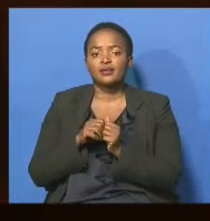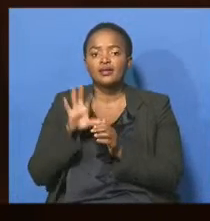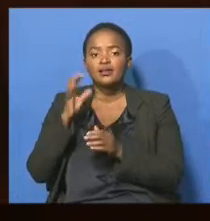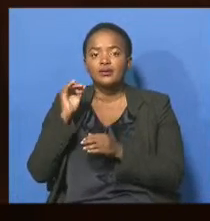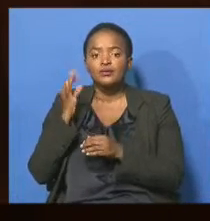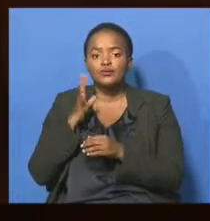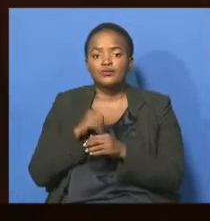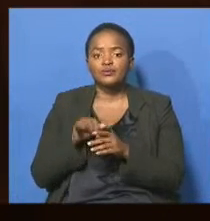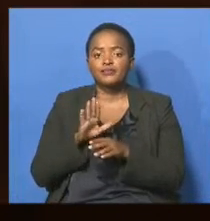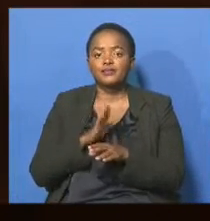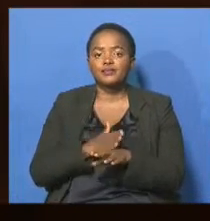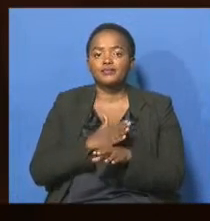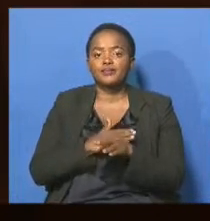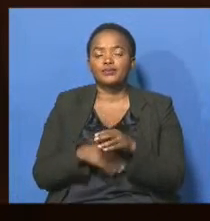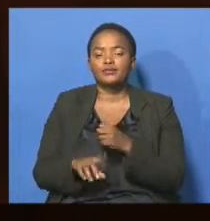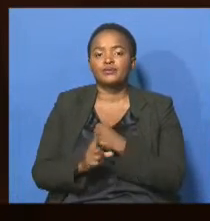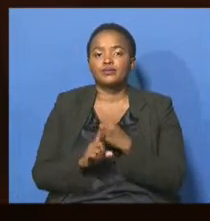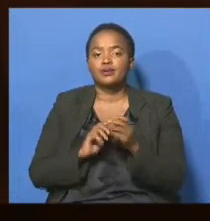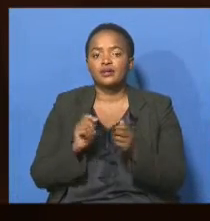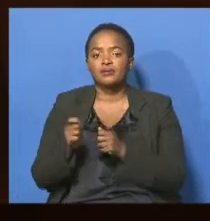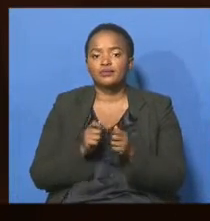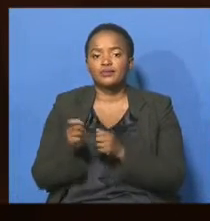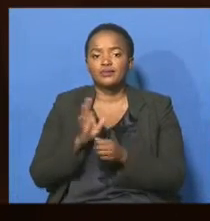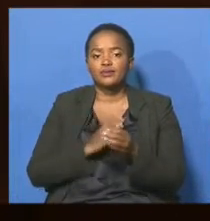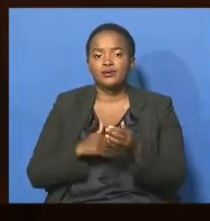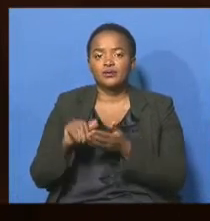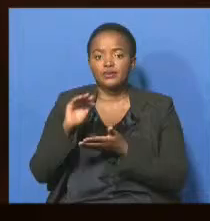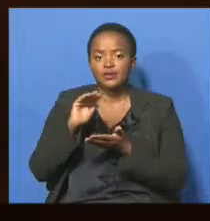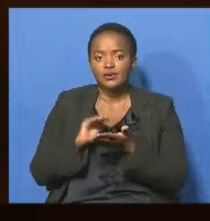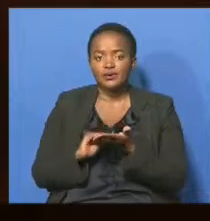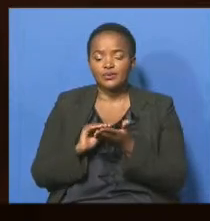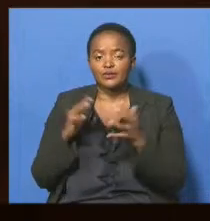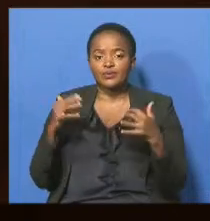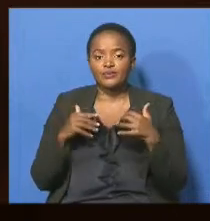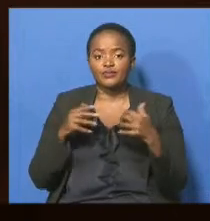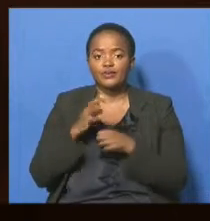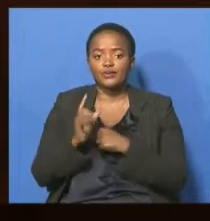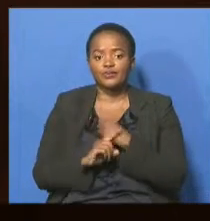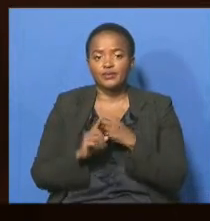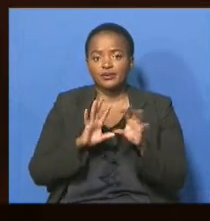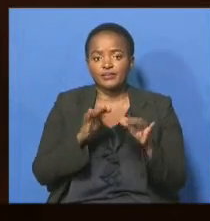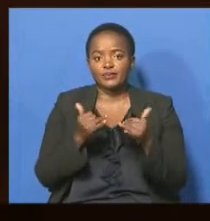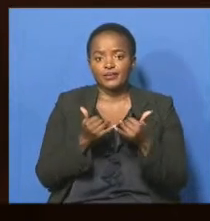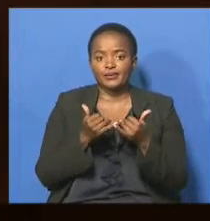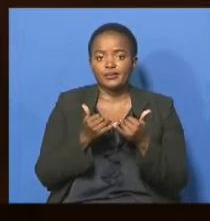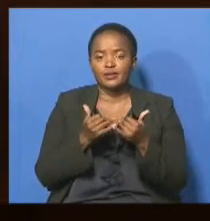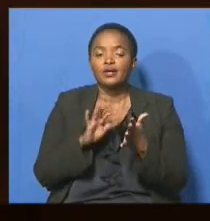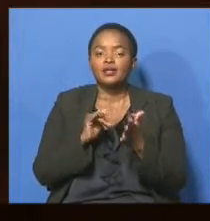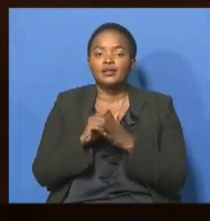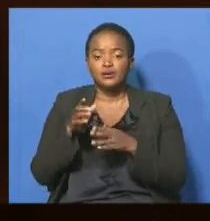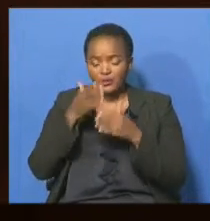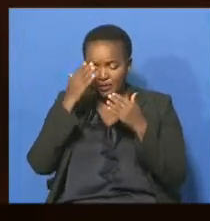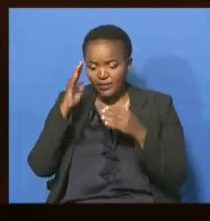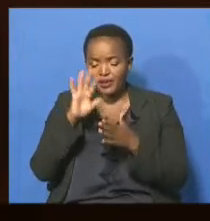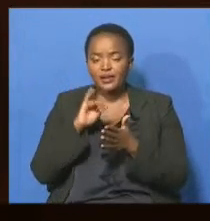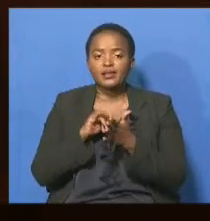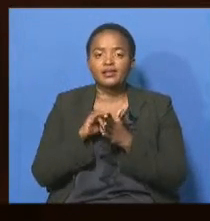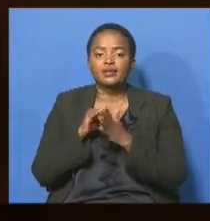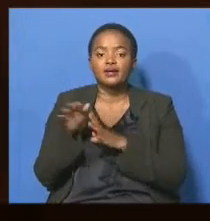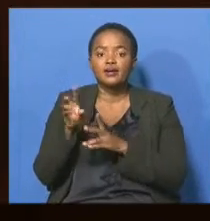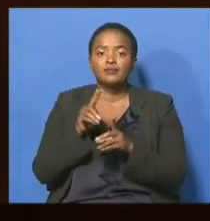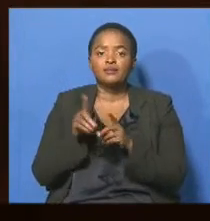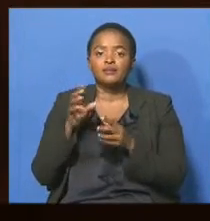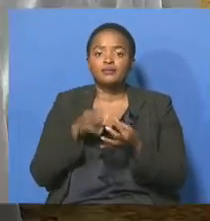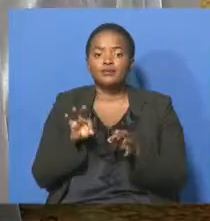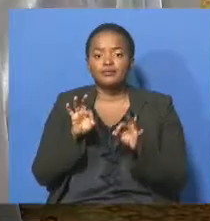to enhance crime management and reduce the fear of crime in communities. You are aware that people